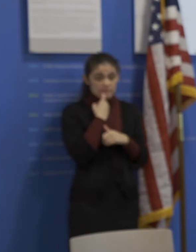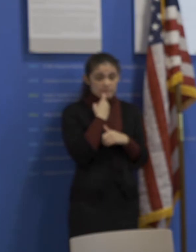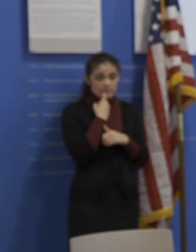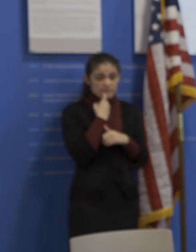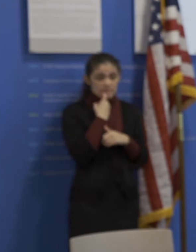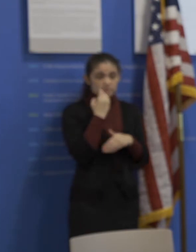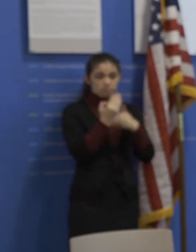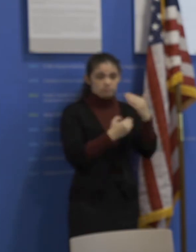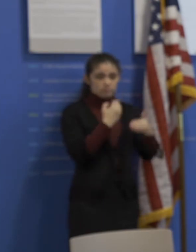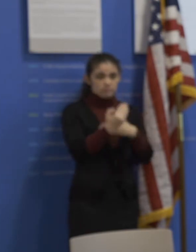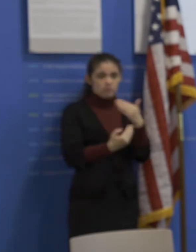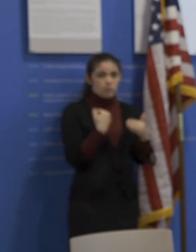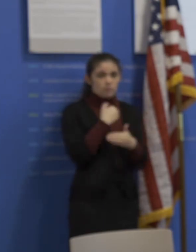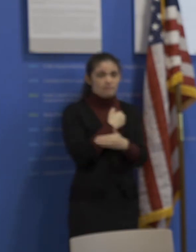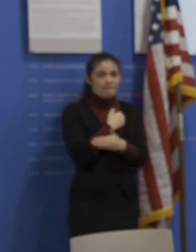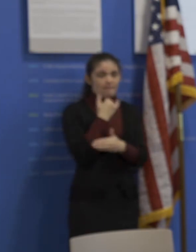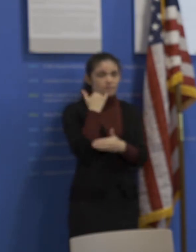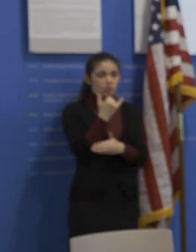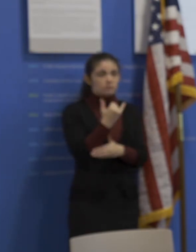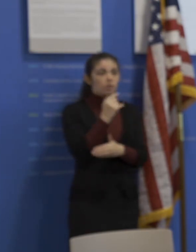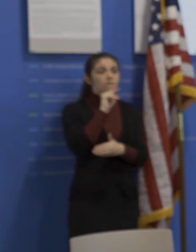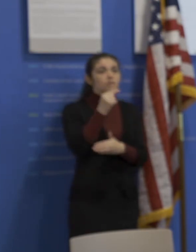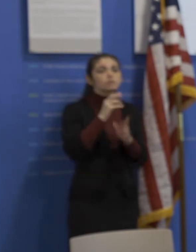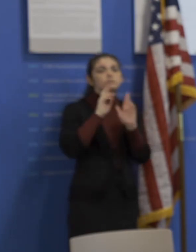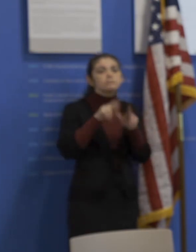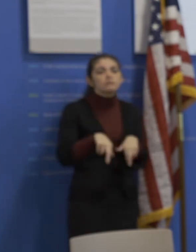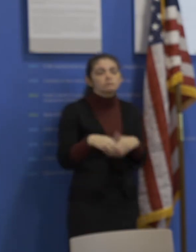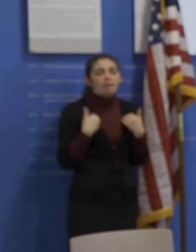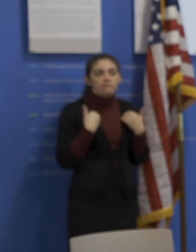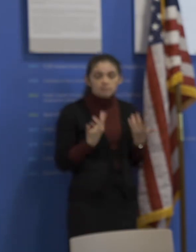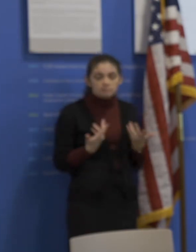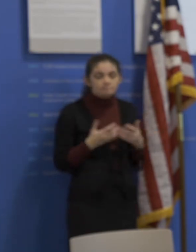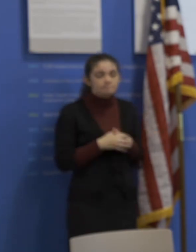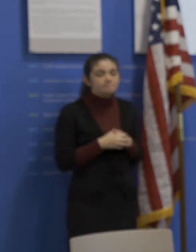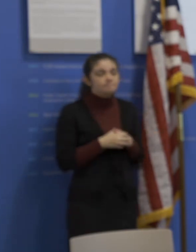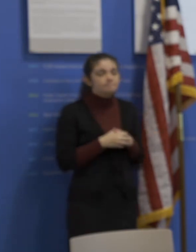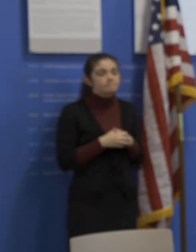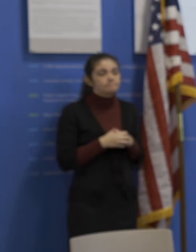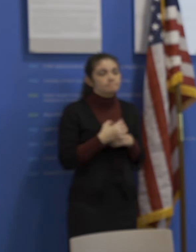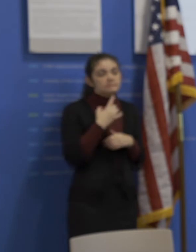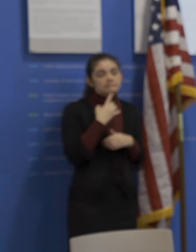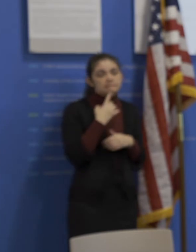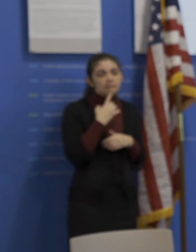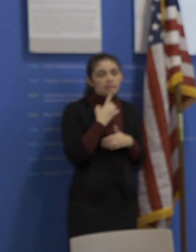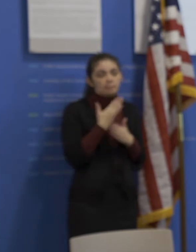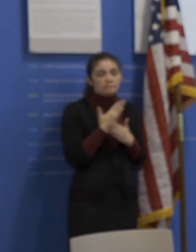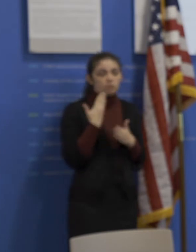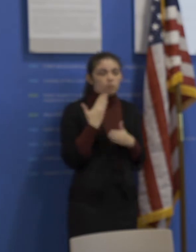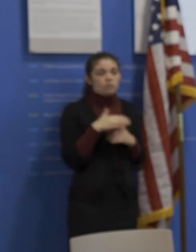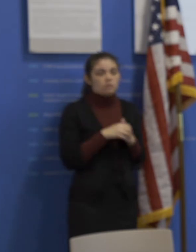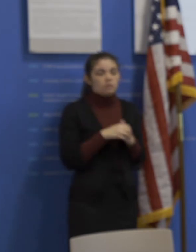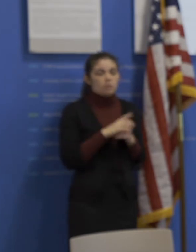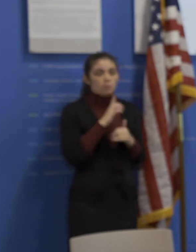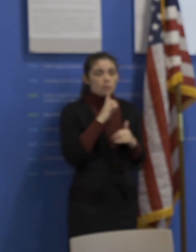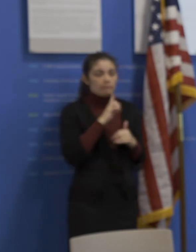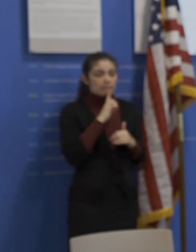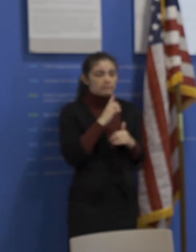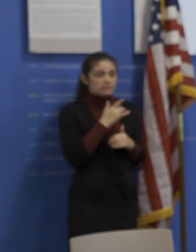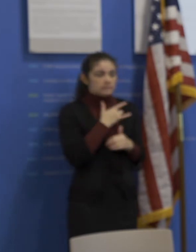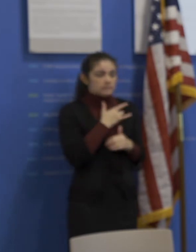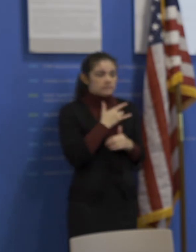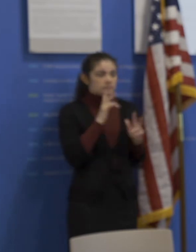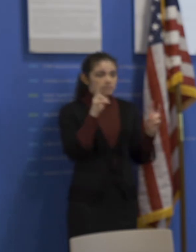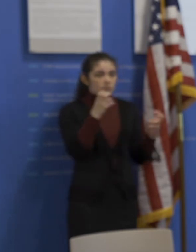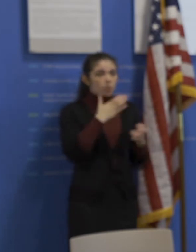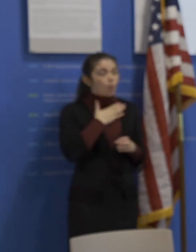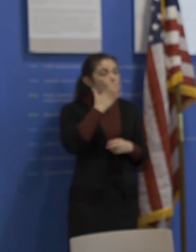course of time, we've had a number of calls with our first responders. And as I've mentioned before, it's an issue that's close to my heart.